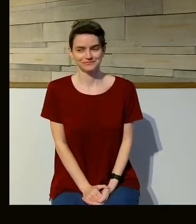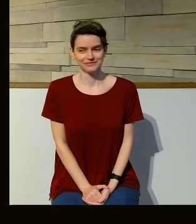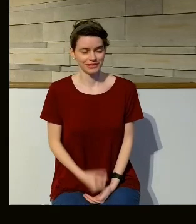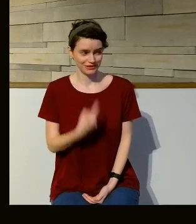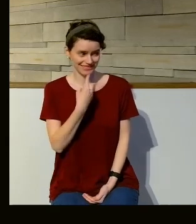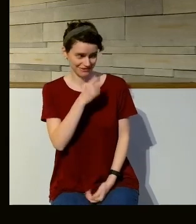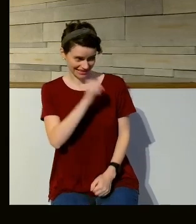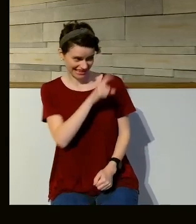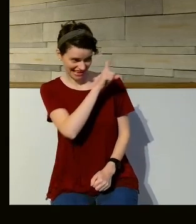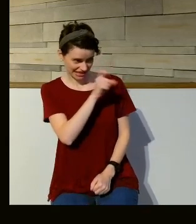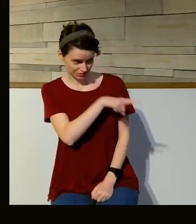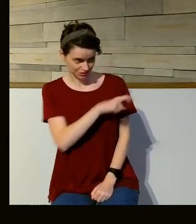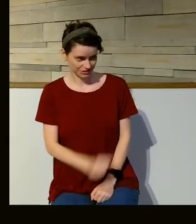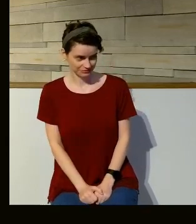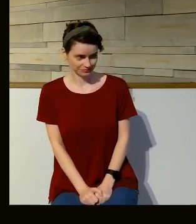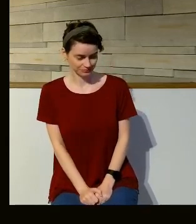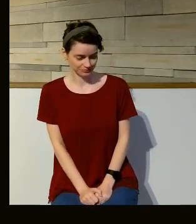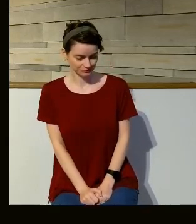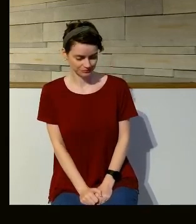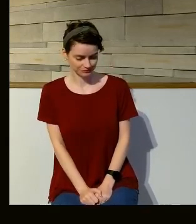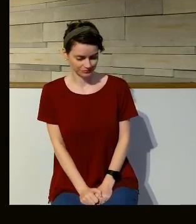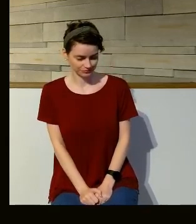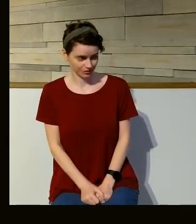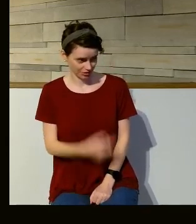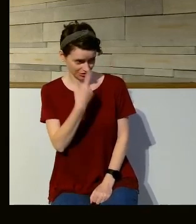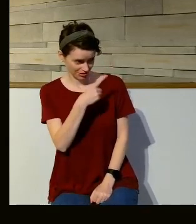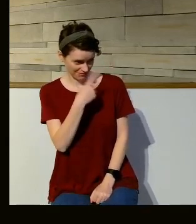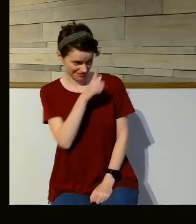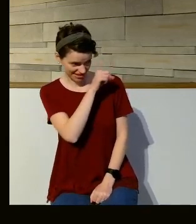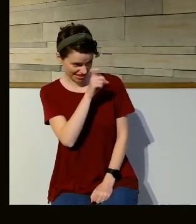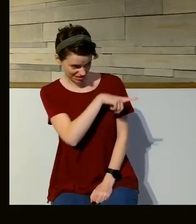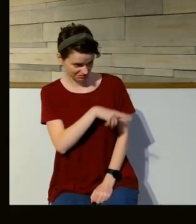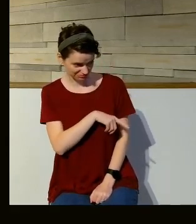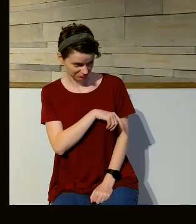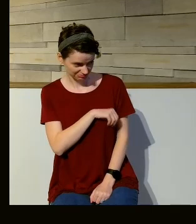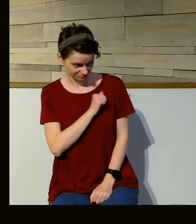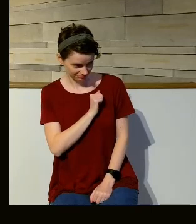And you said we could ask you questions. So do you mind if I ask you some questions?